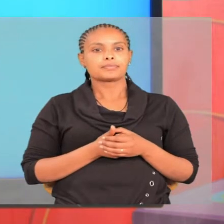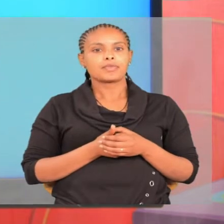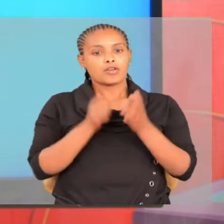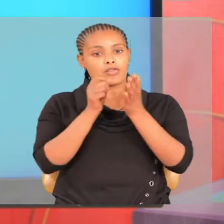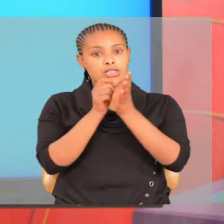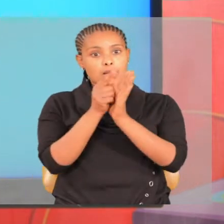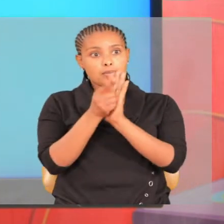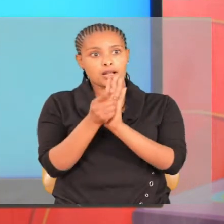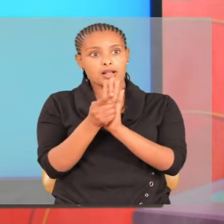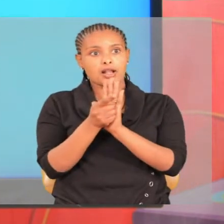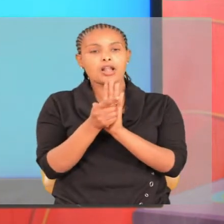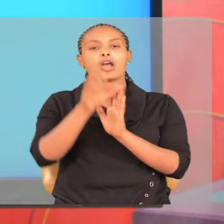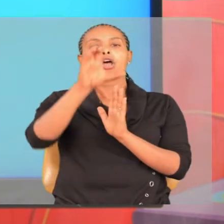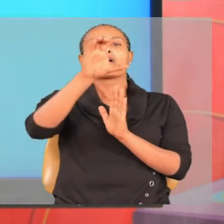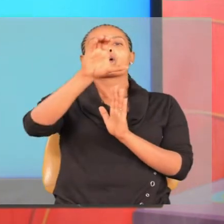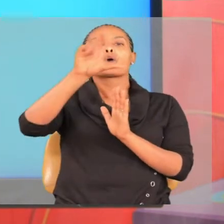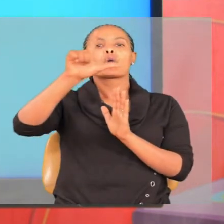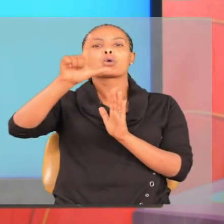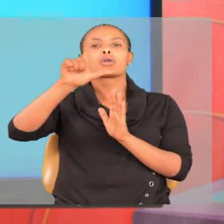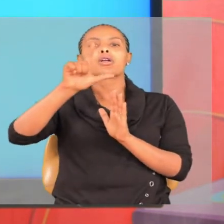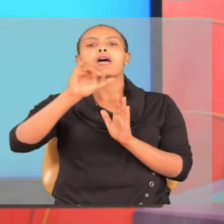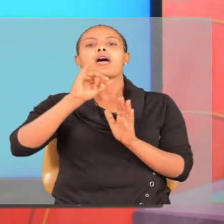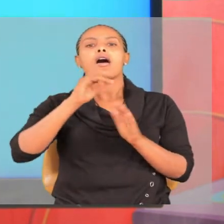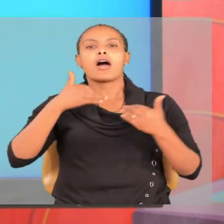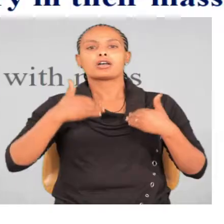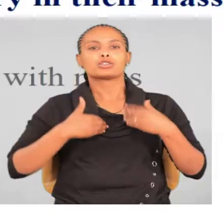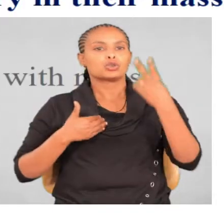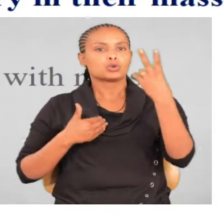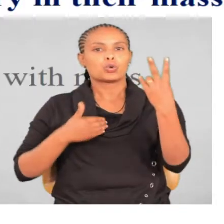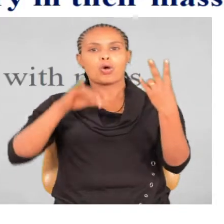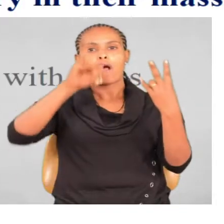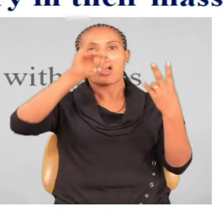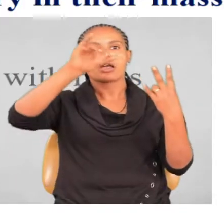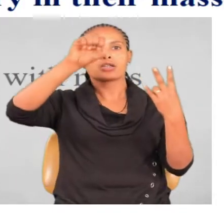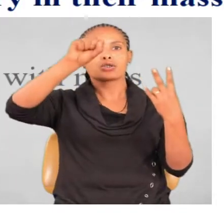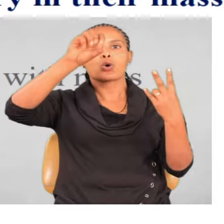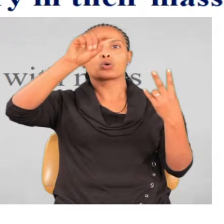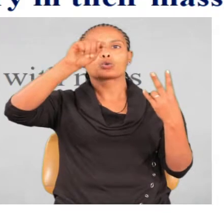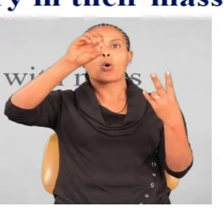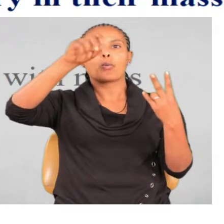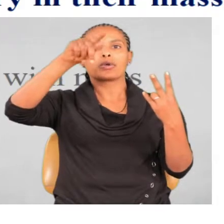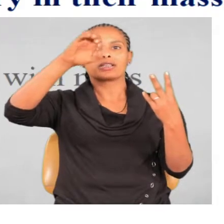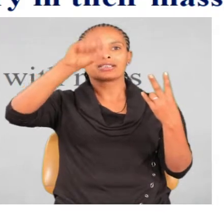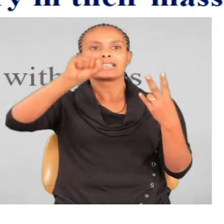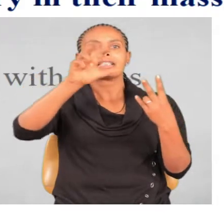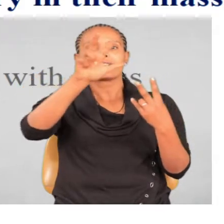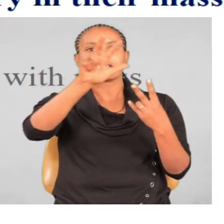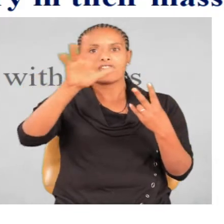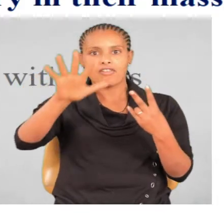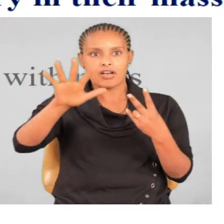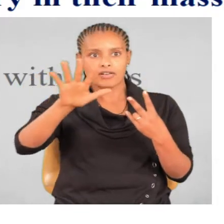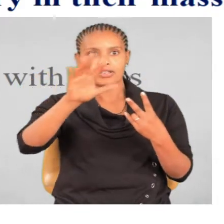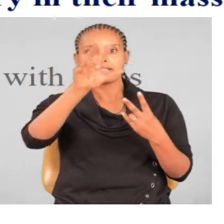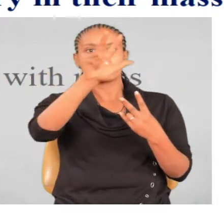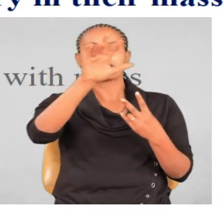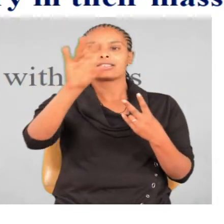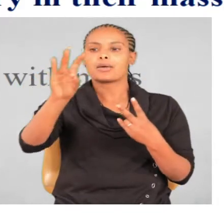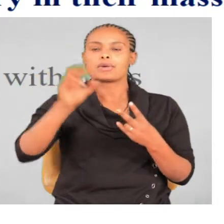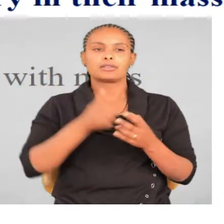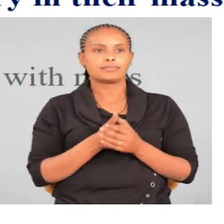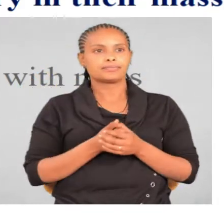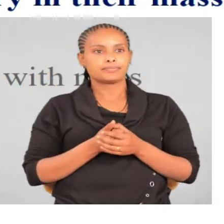For example, chlorine has 2 isotopes with mass numbers 35 and 37.